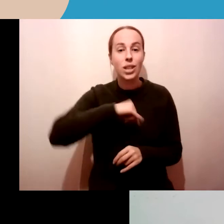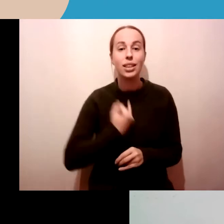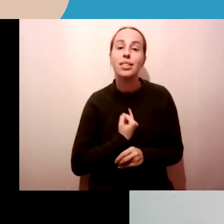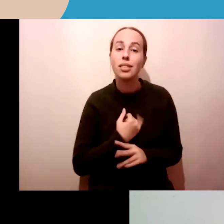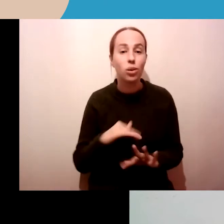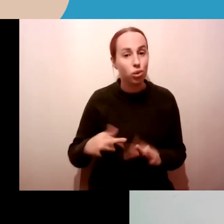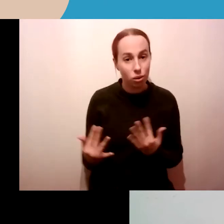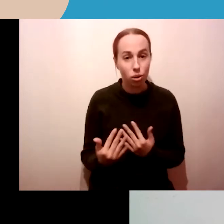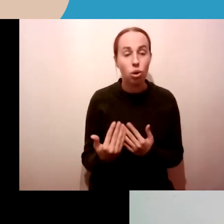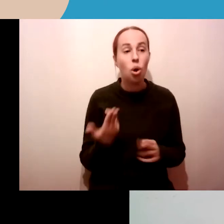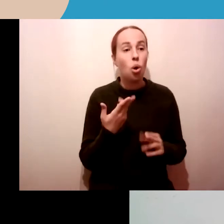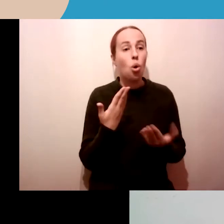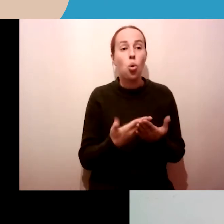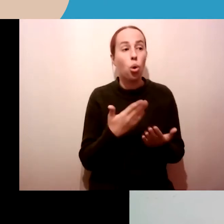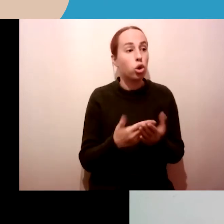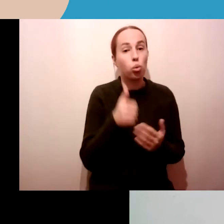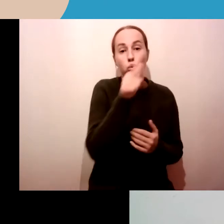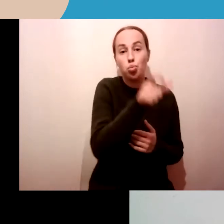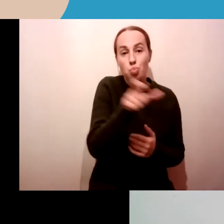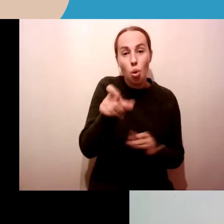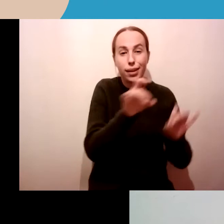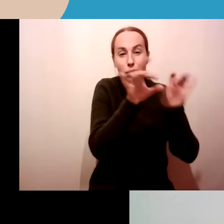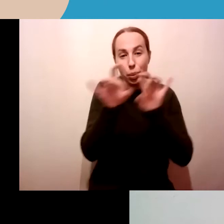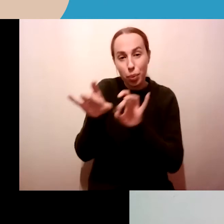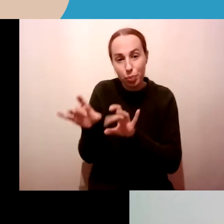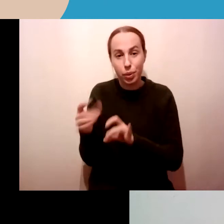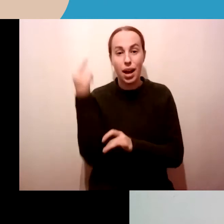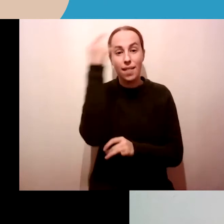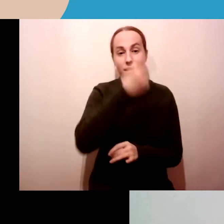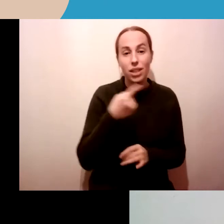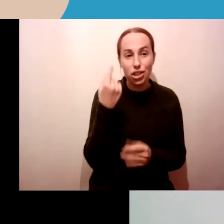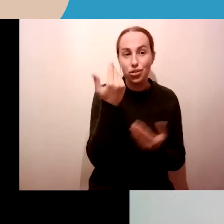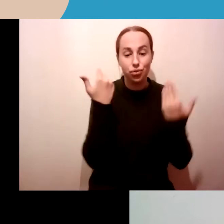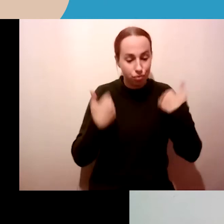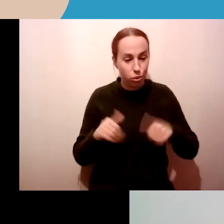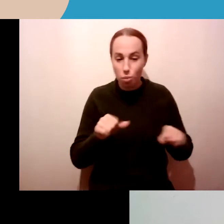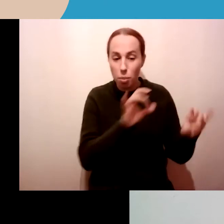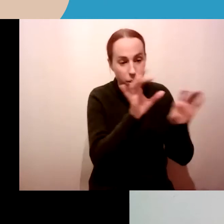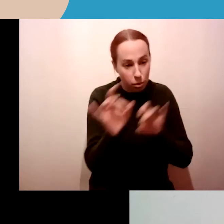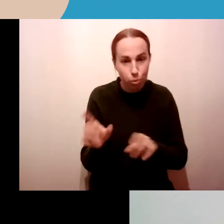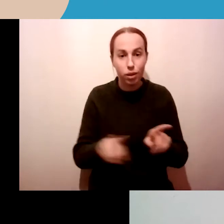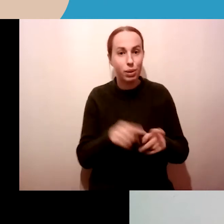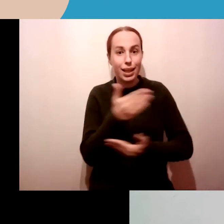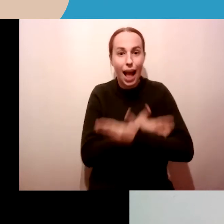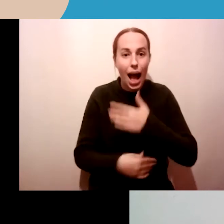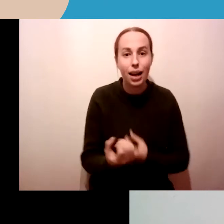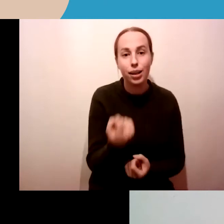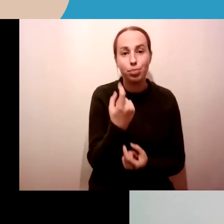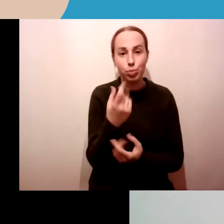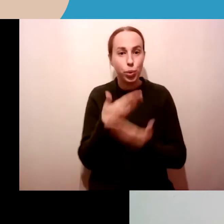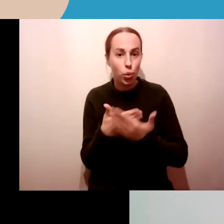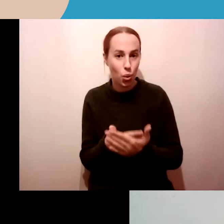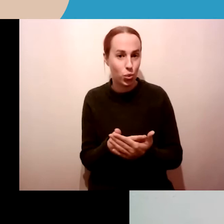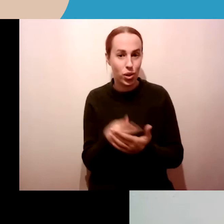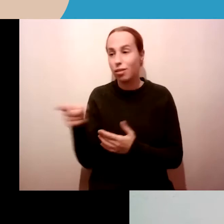It's hard to understand sometimes what is identity, why a person may look this way